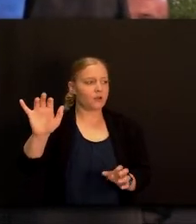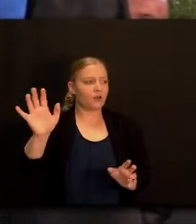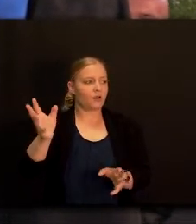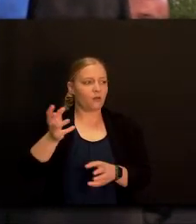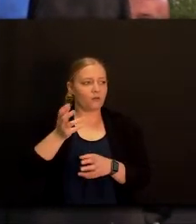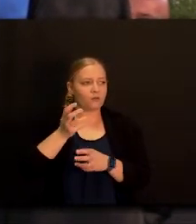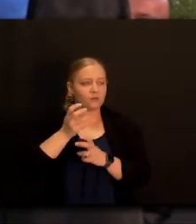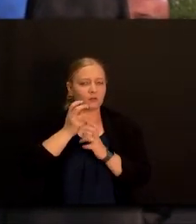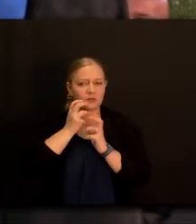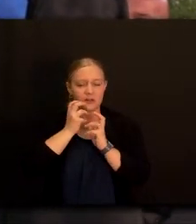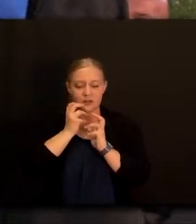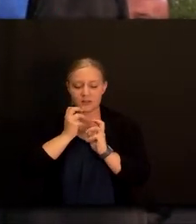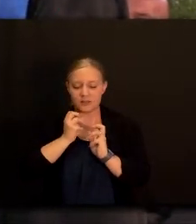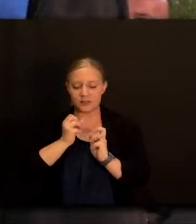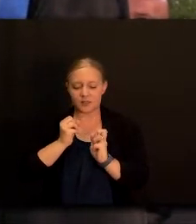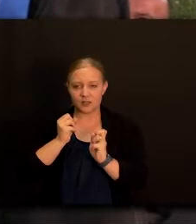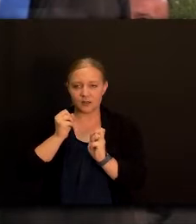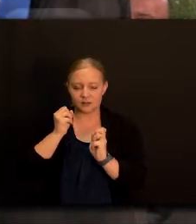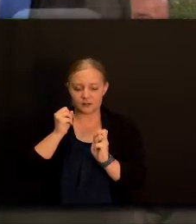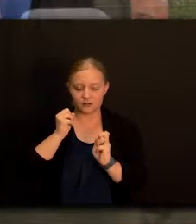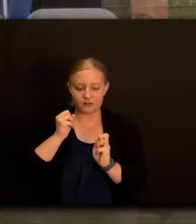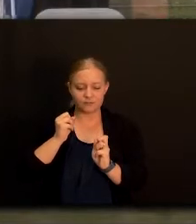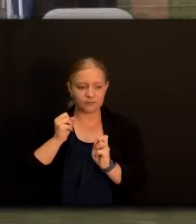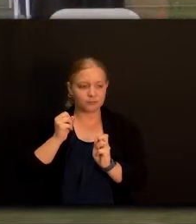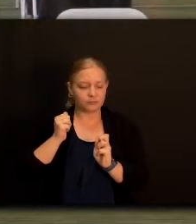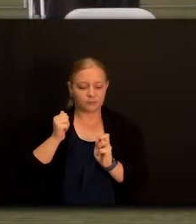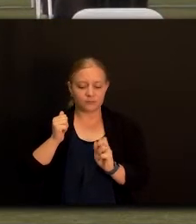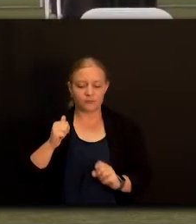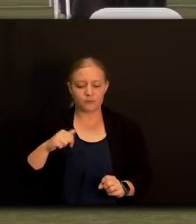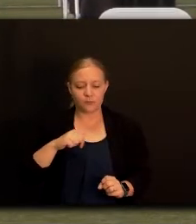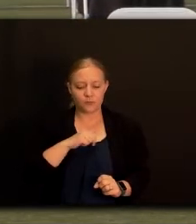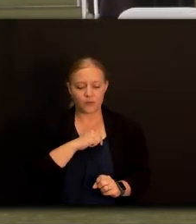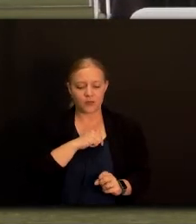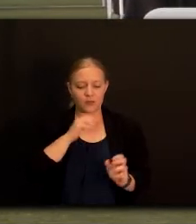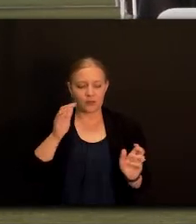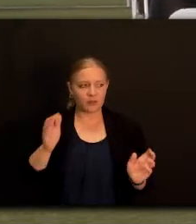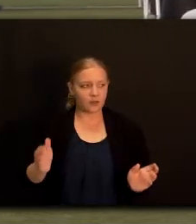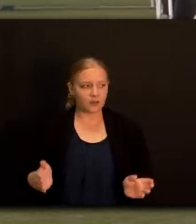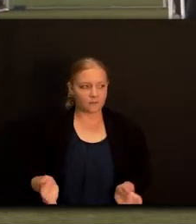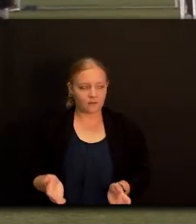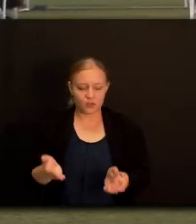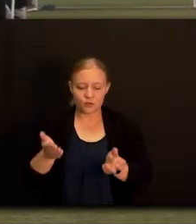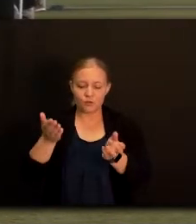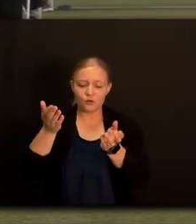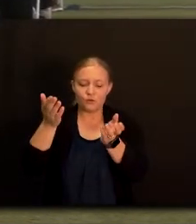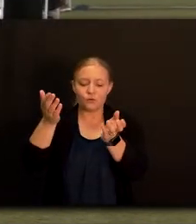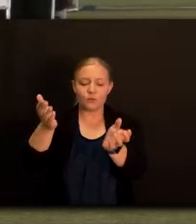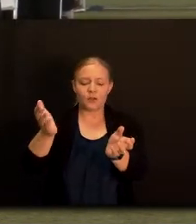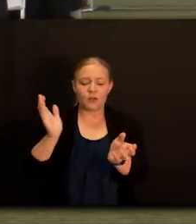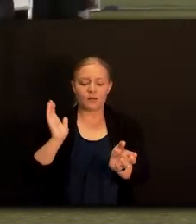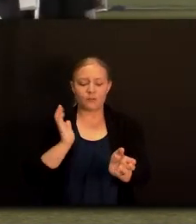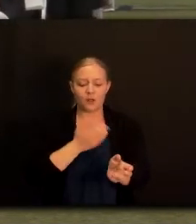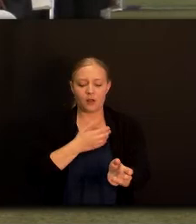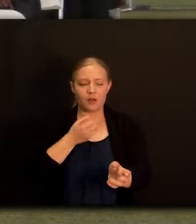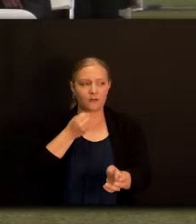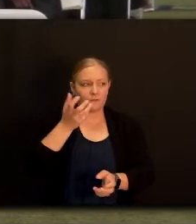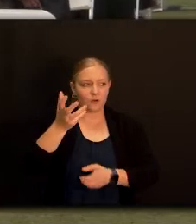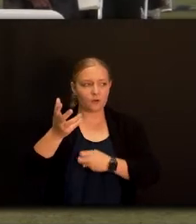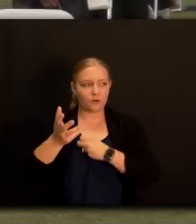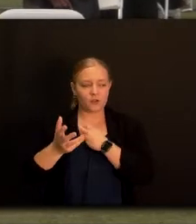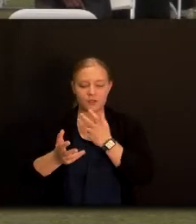forever hold us near. We lift you up,